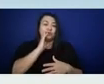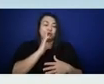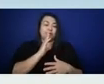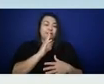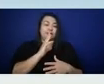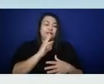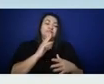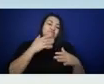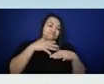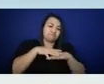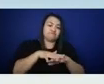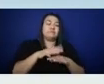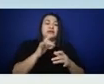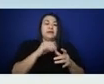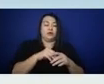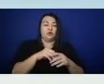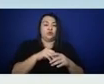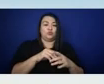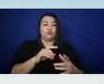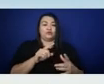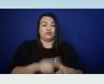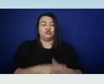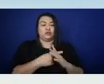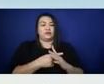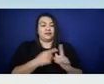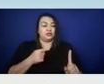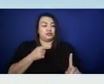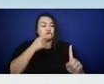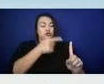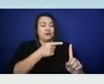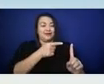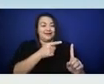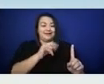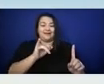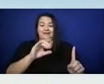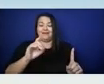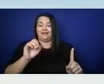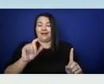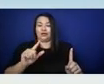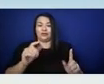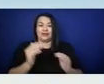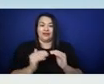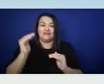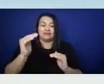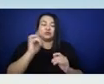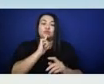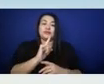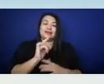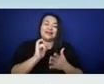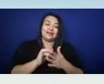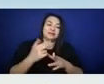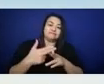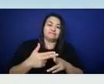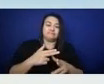to current business owners that hold those loans. There are the grant programs